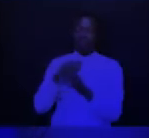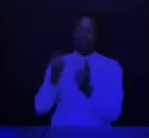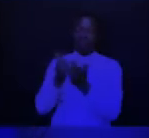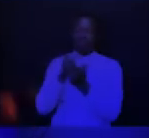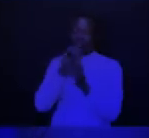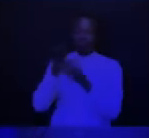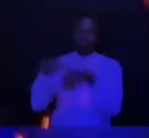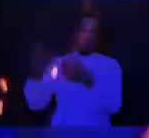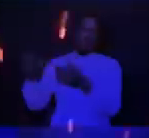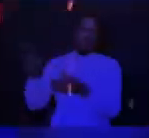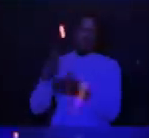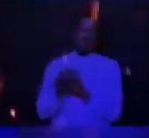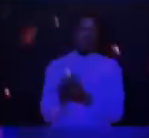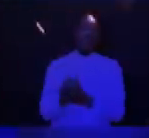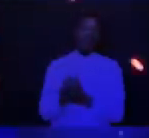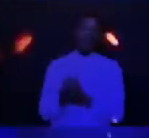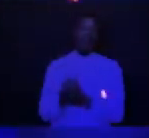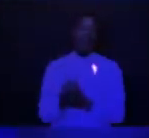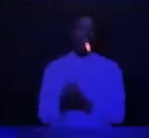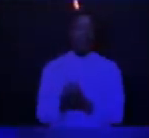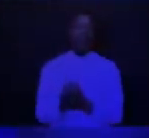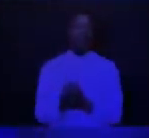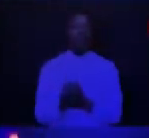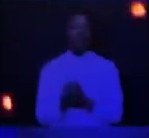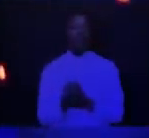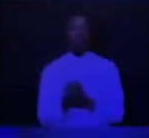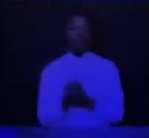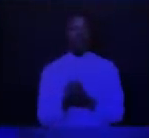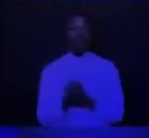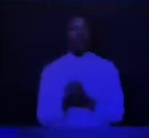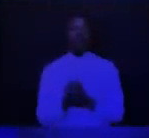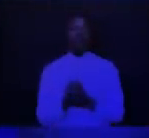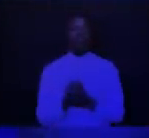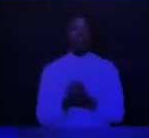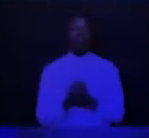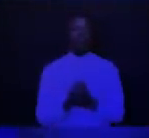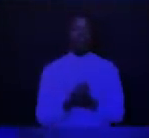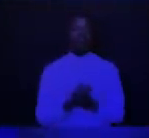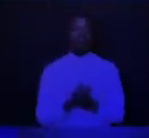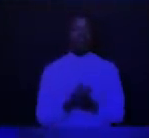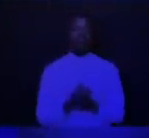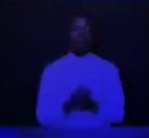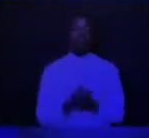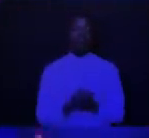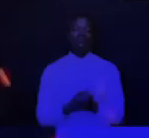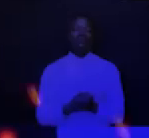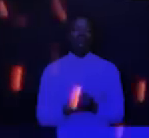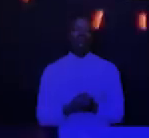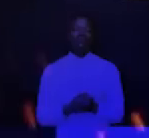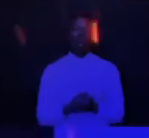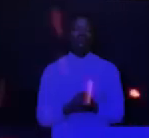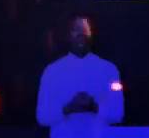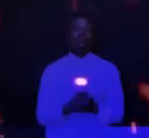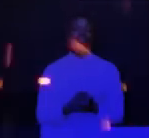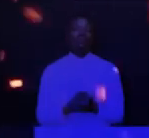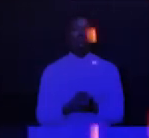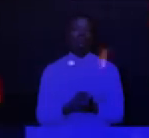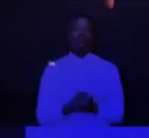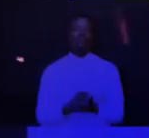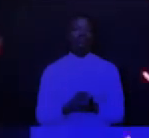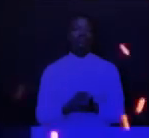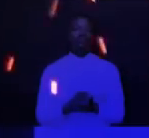no wabo wura so de mo lewifo nim. E no say na me hunu say lewifo chefa no womfa emma. And